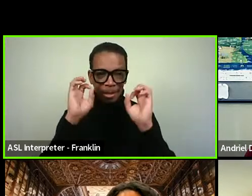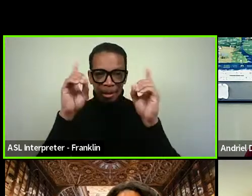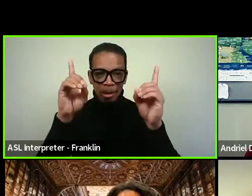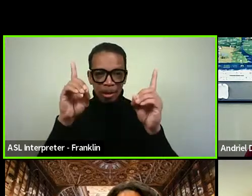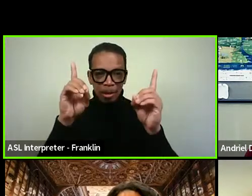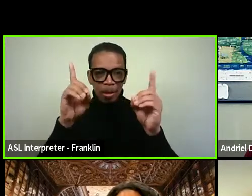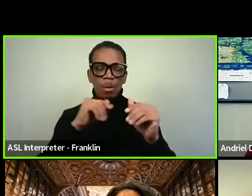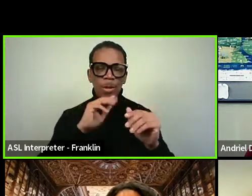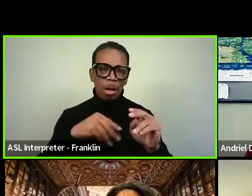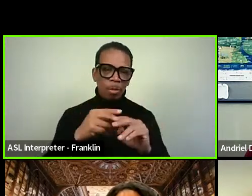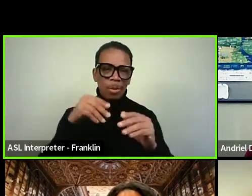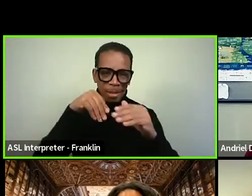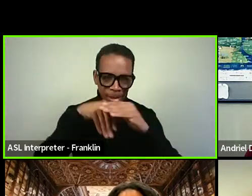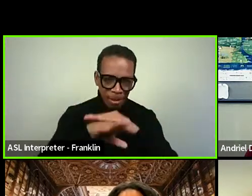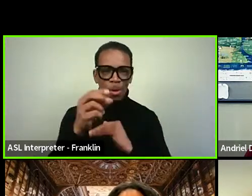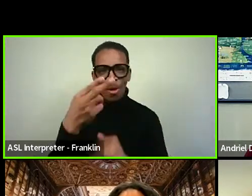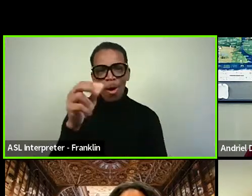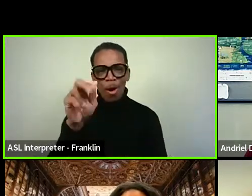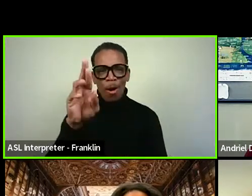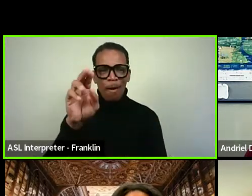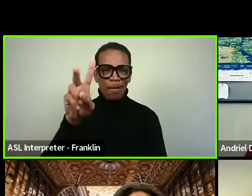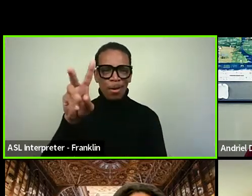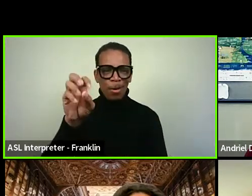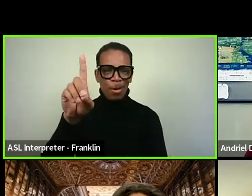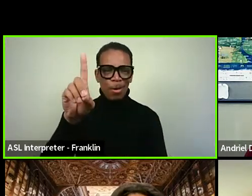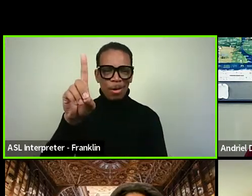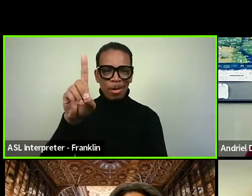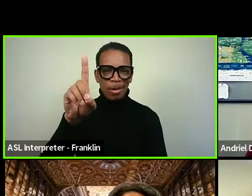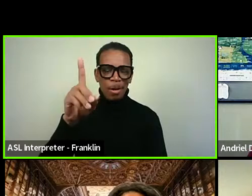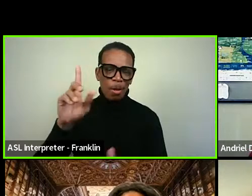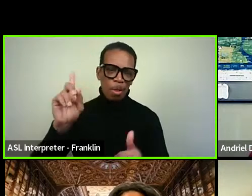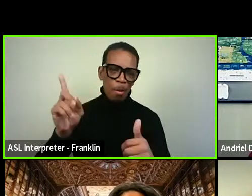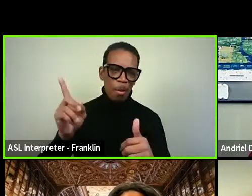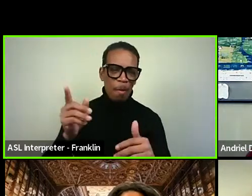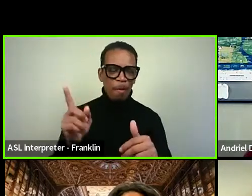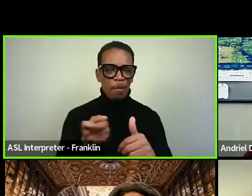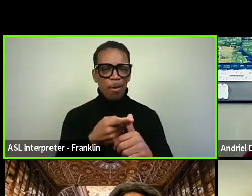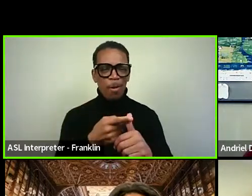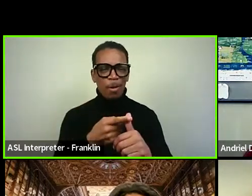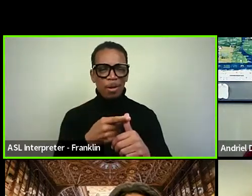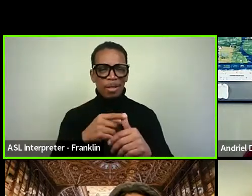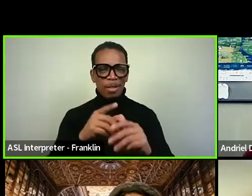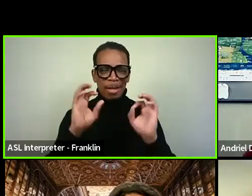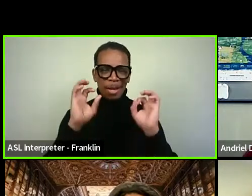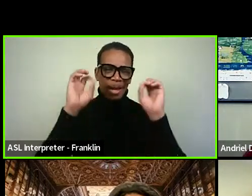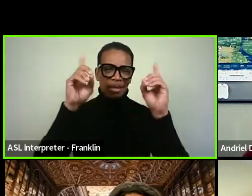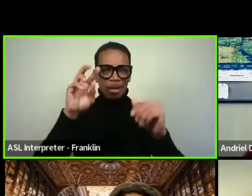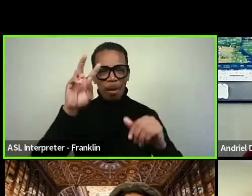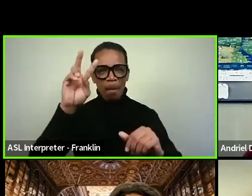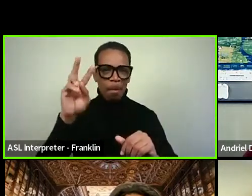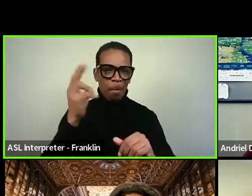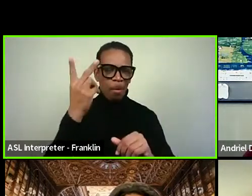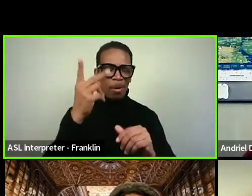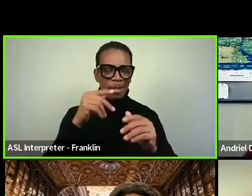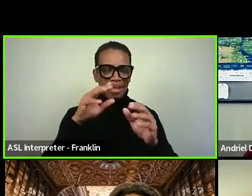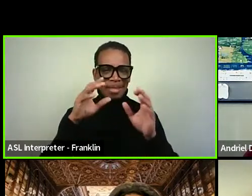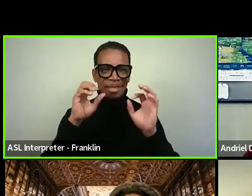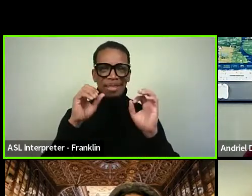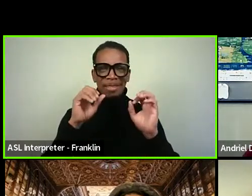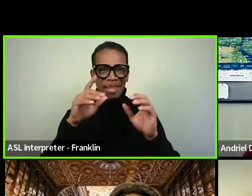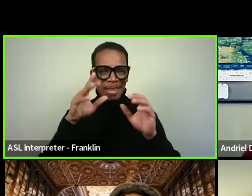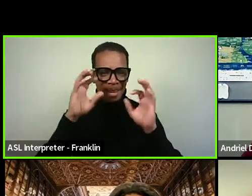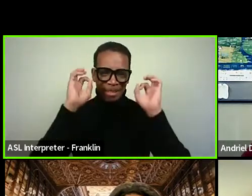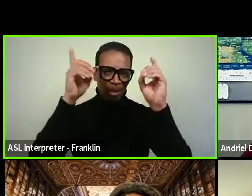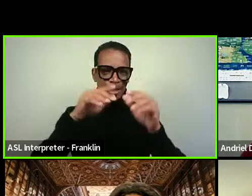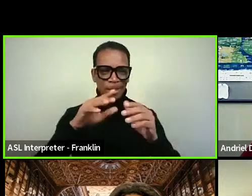Harvard, right? The initial, birthplace of higher education, post-secondary education in the US, as we claim, right?